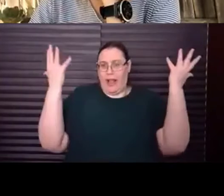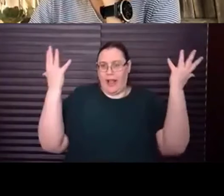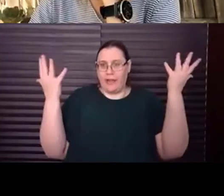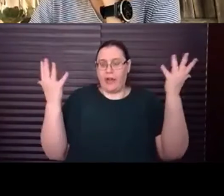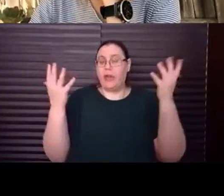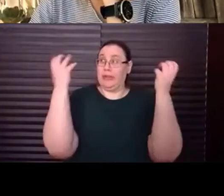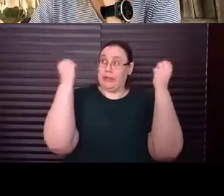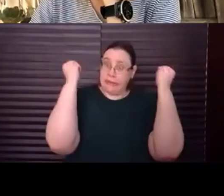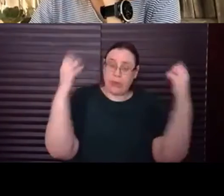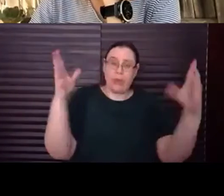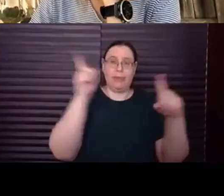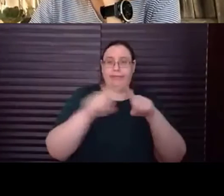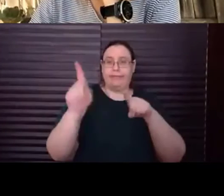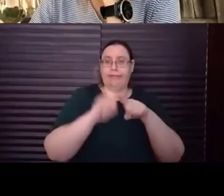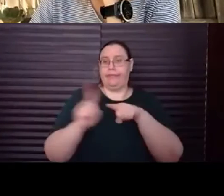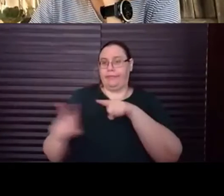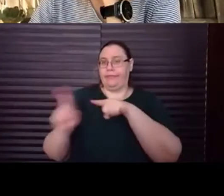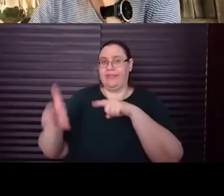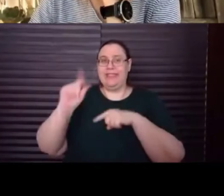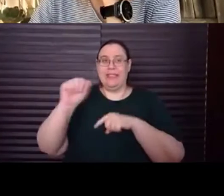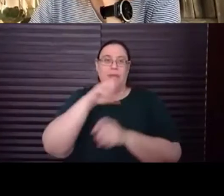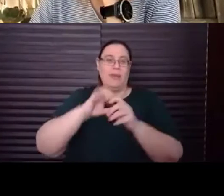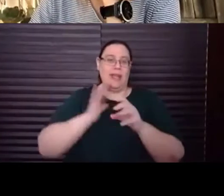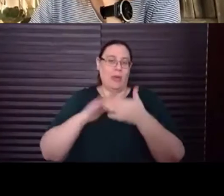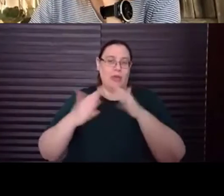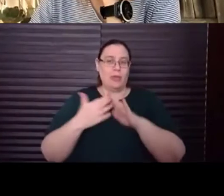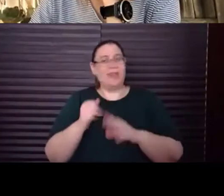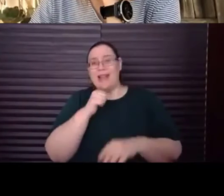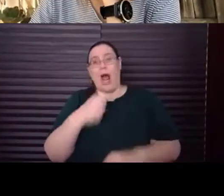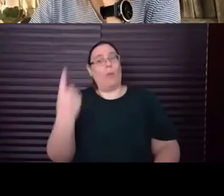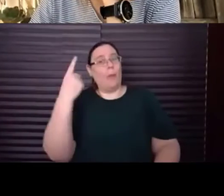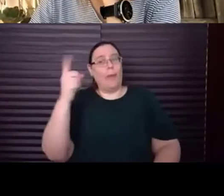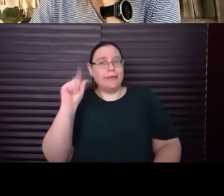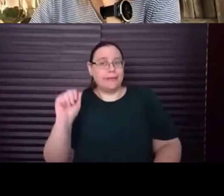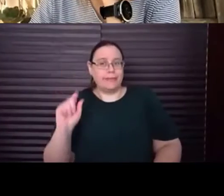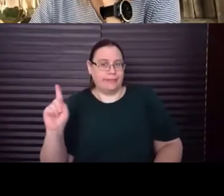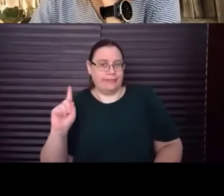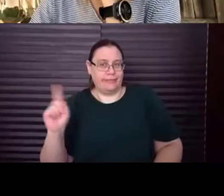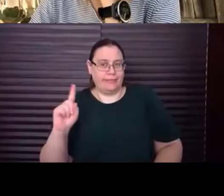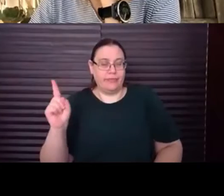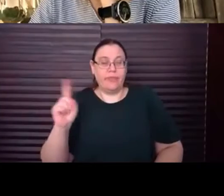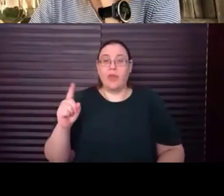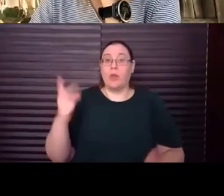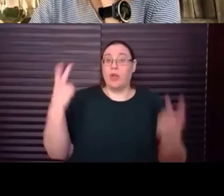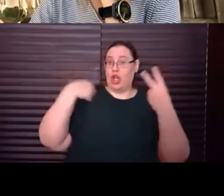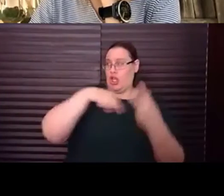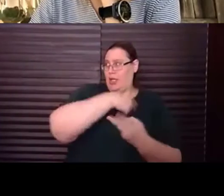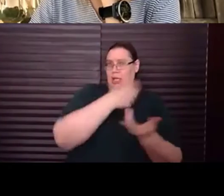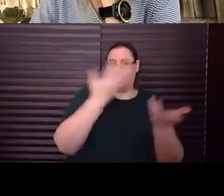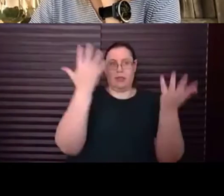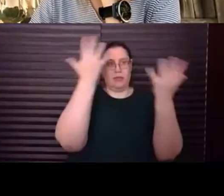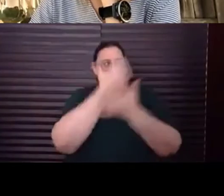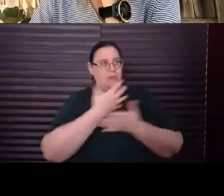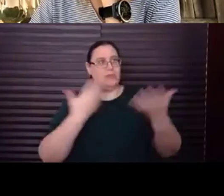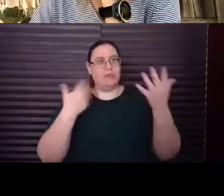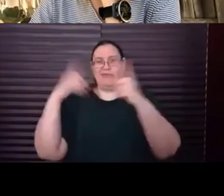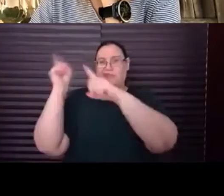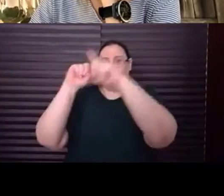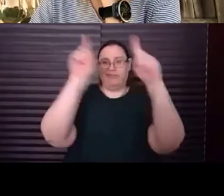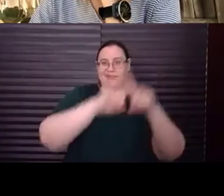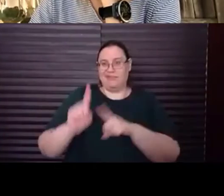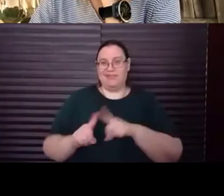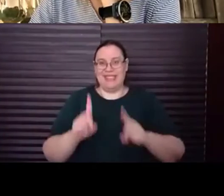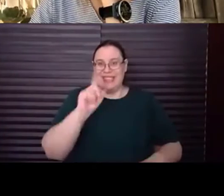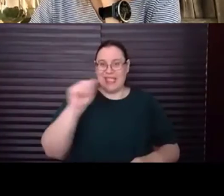there's so many different disabilities that are in our community. It's not one disability. You know, when you look at us, we have so many